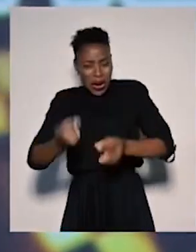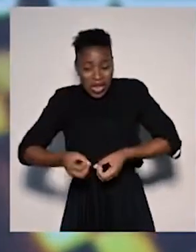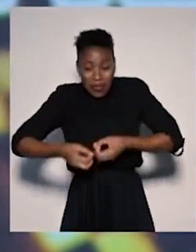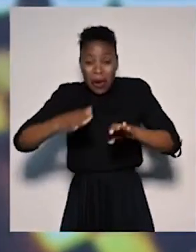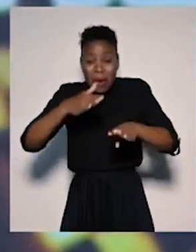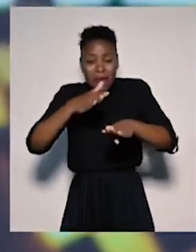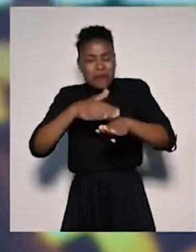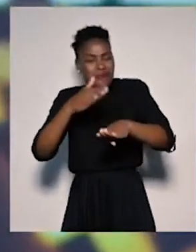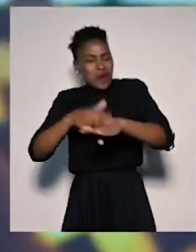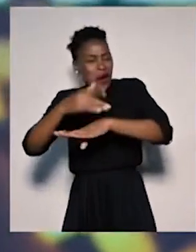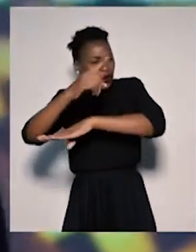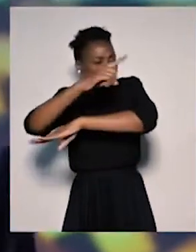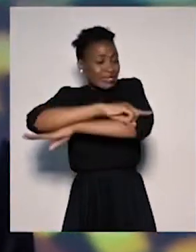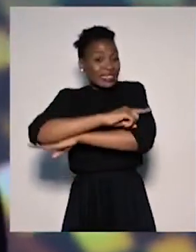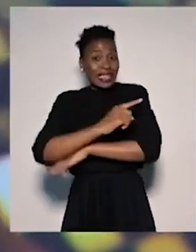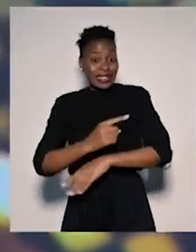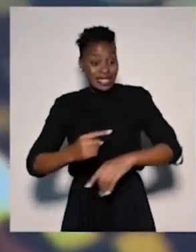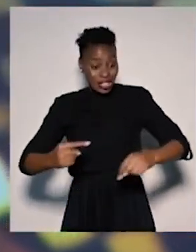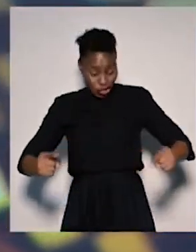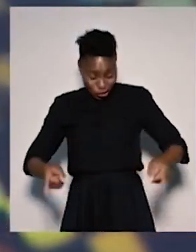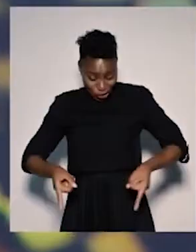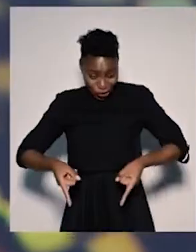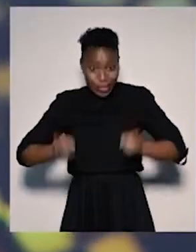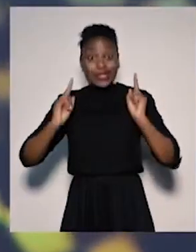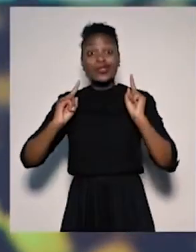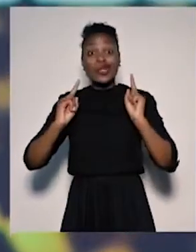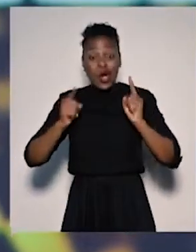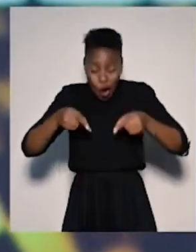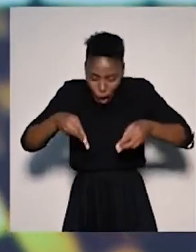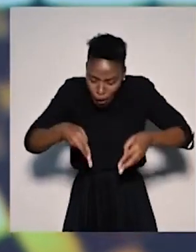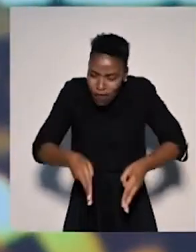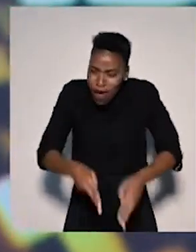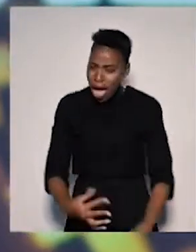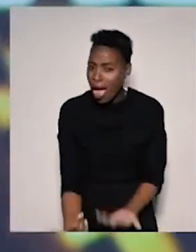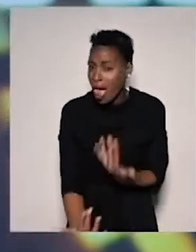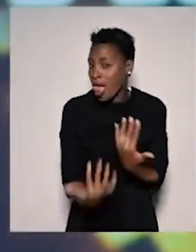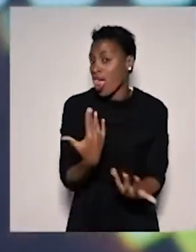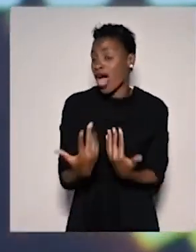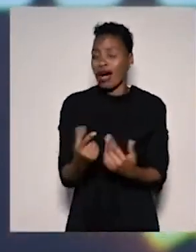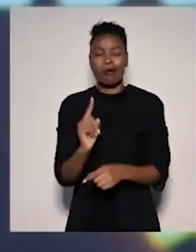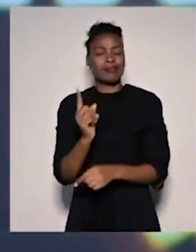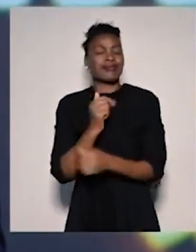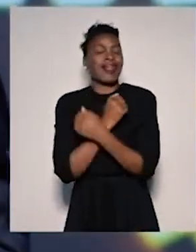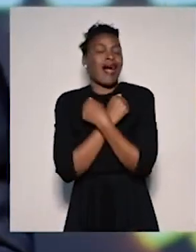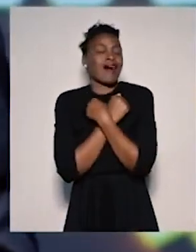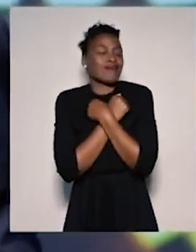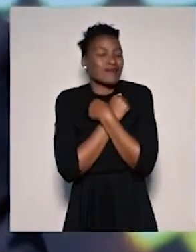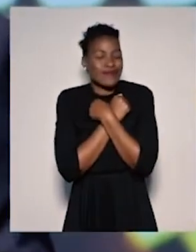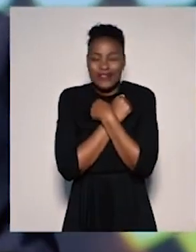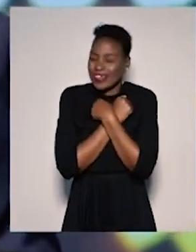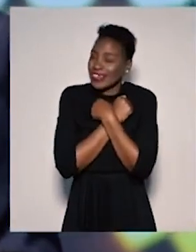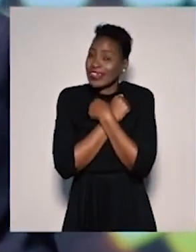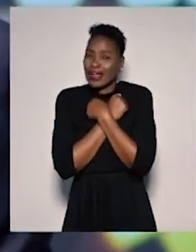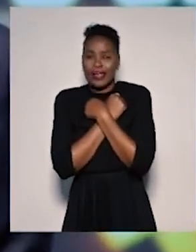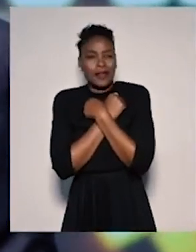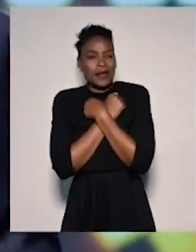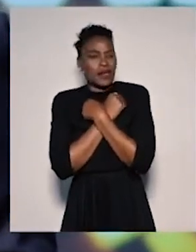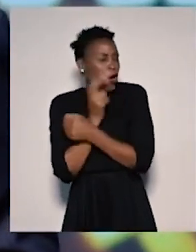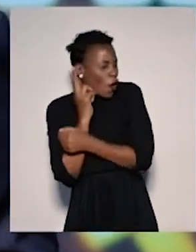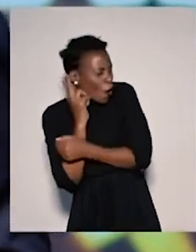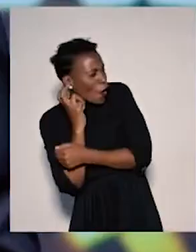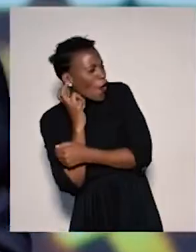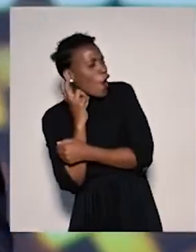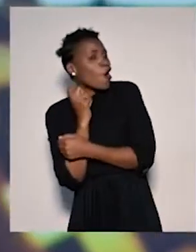to live in danger of hell. What a love. This pastor said, when I heard that this man